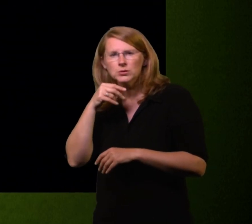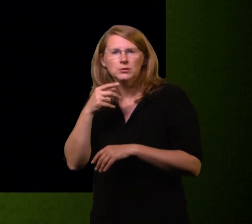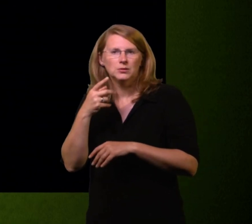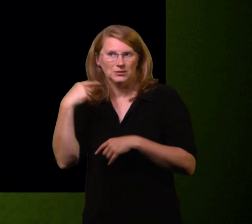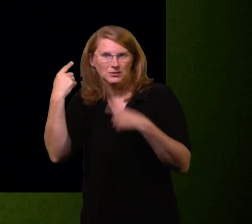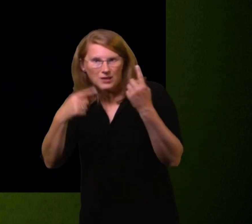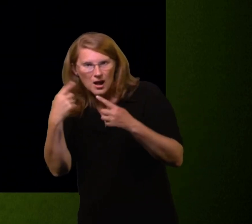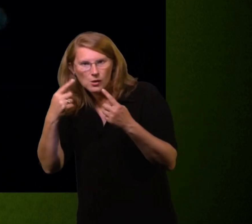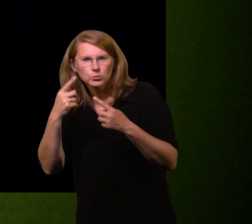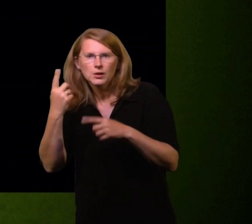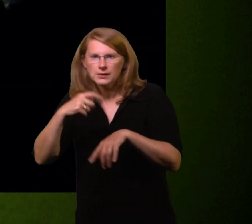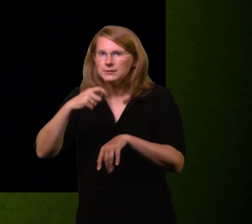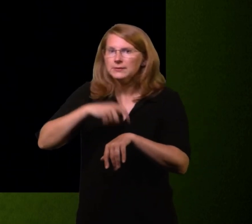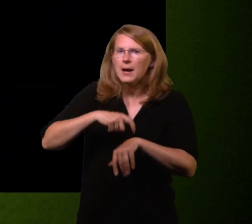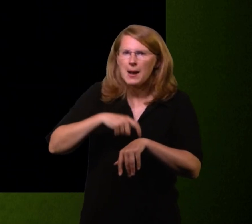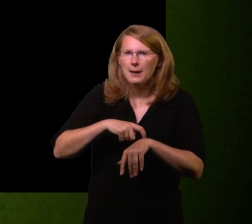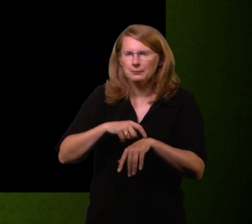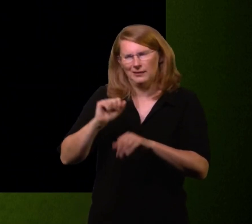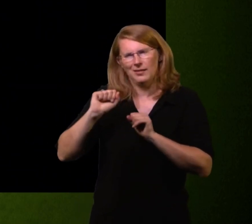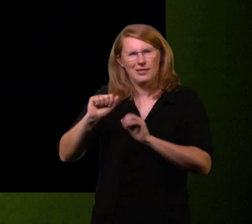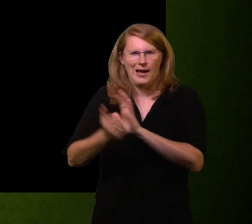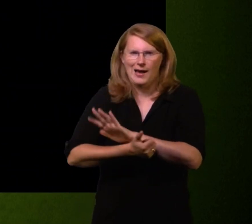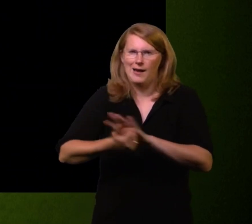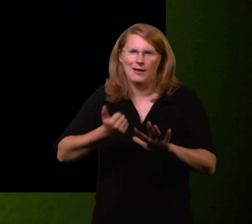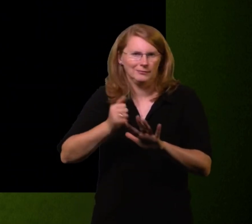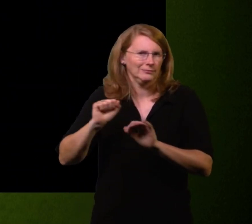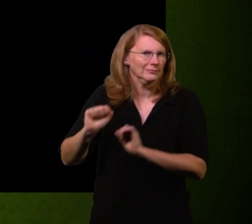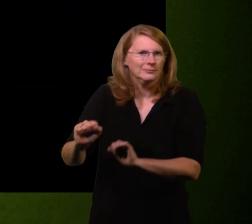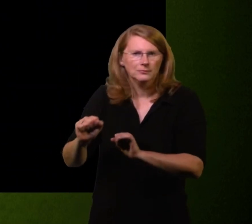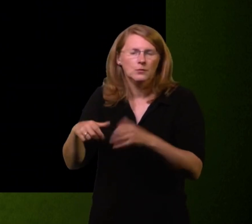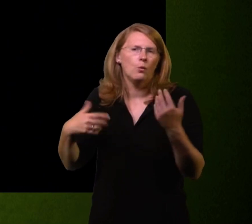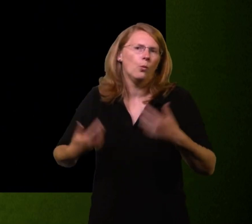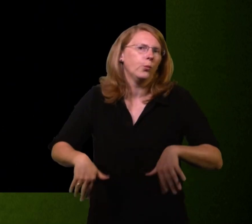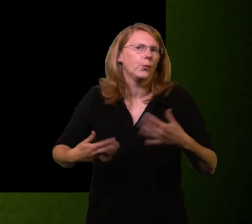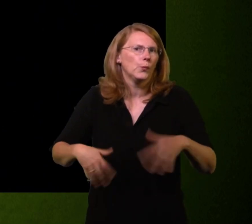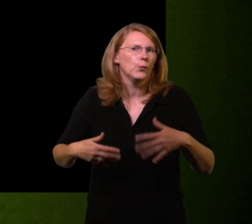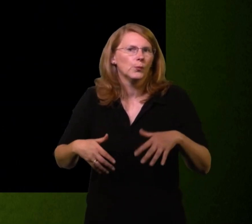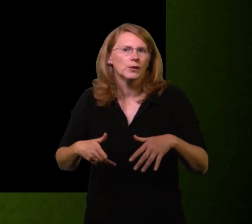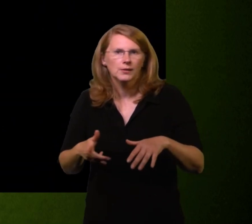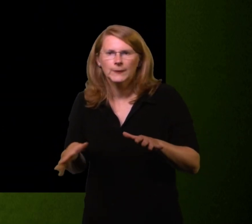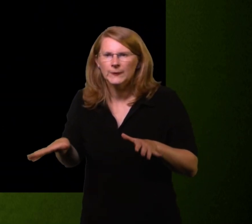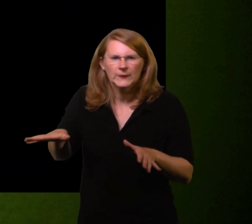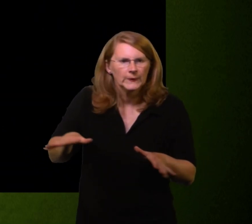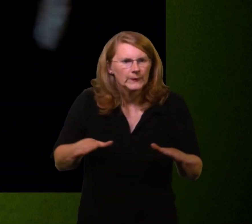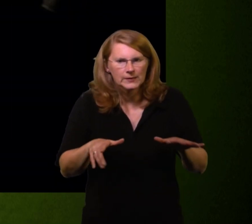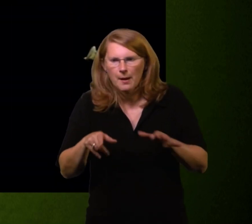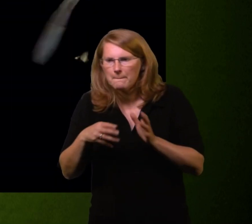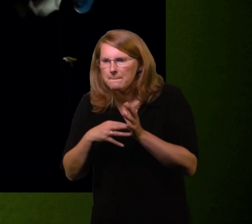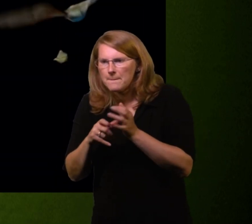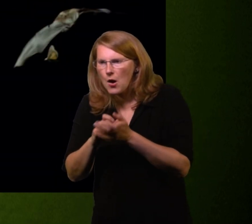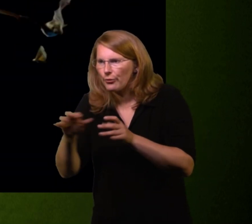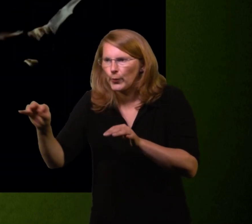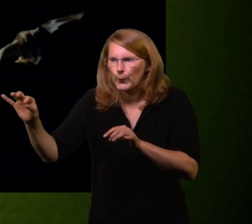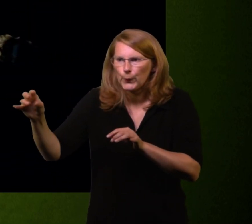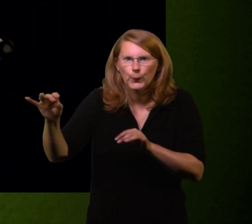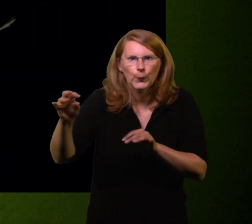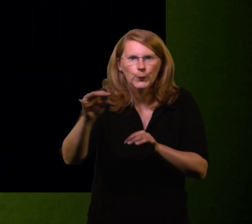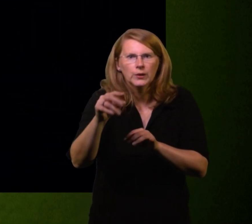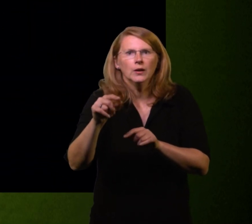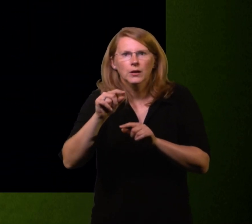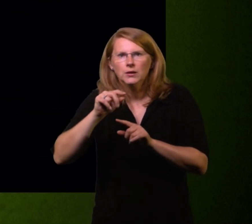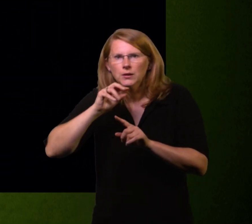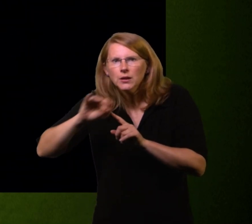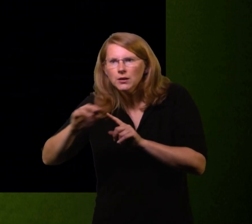and time. Sound is really in their DNA. It's a really fantastic adaptation that they've got to accurately